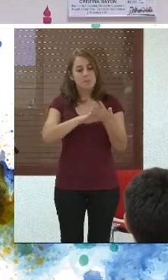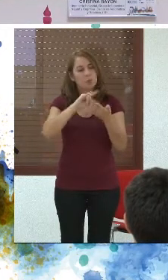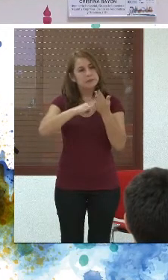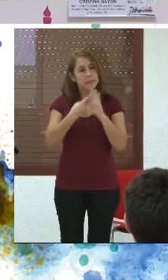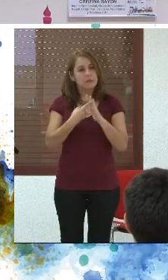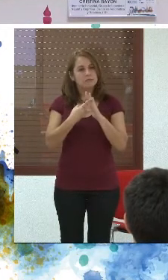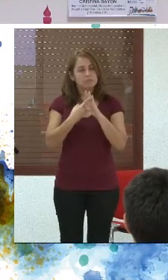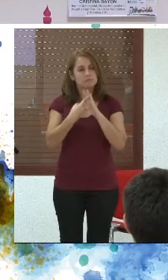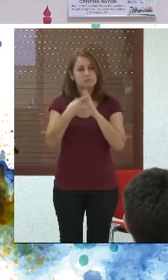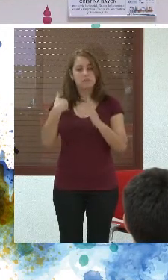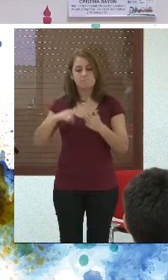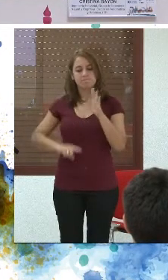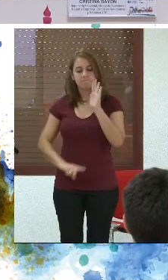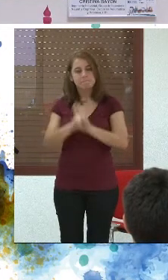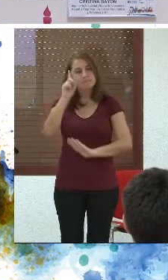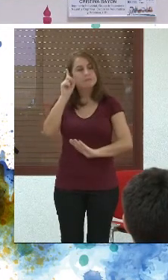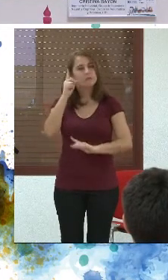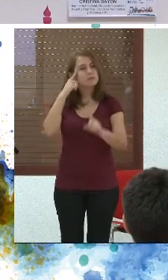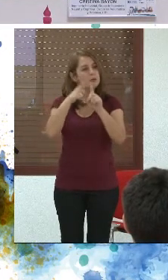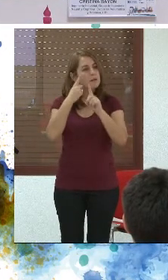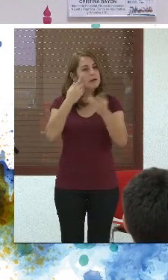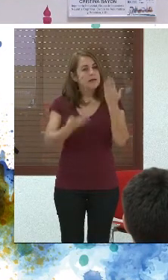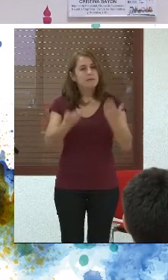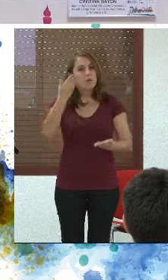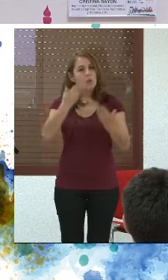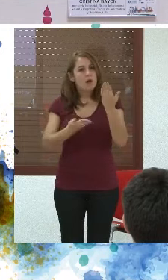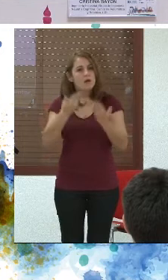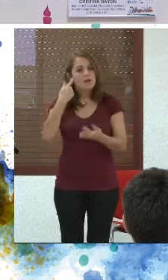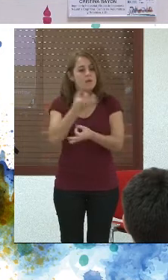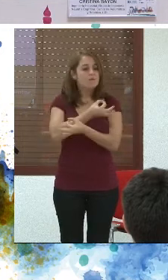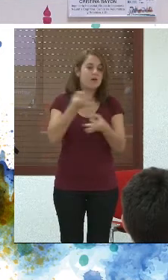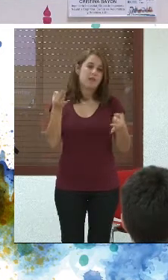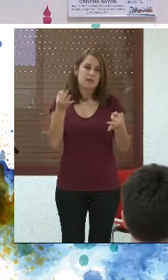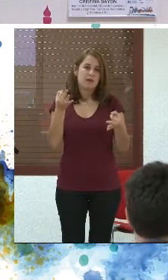speak about a system which we've developed to evaluate